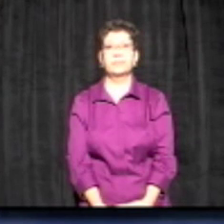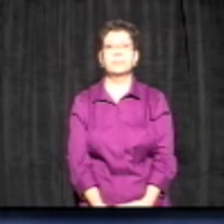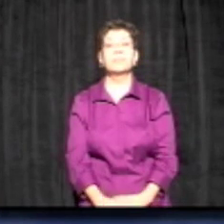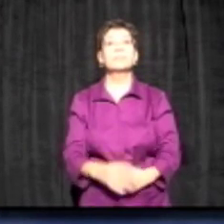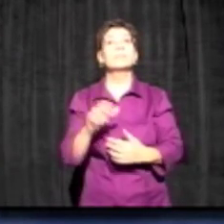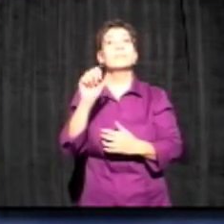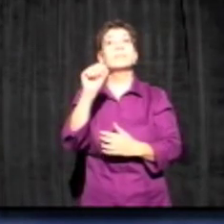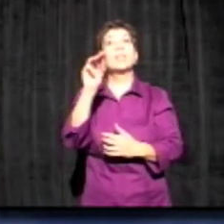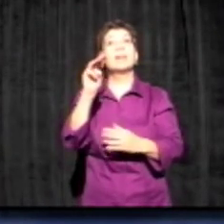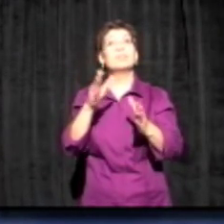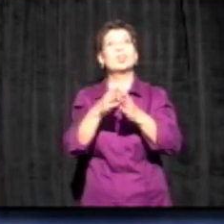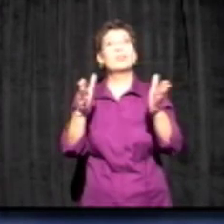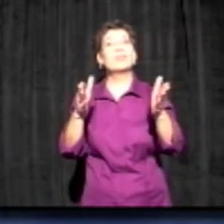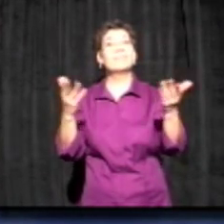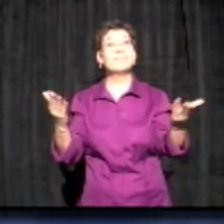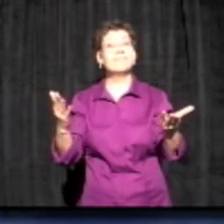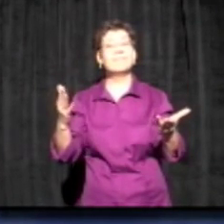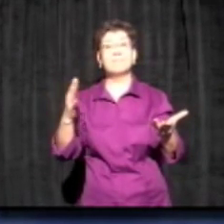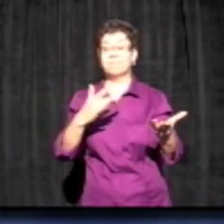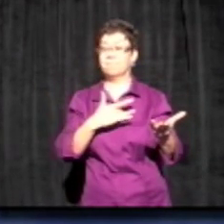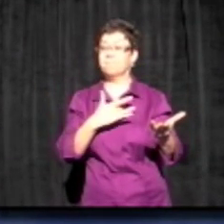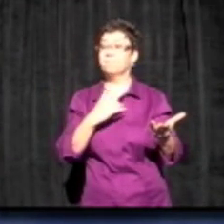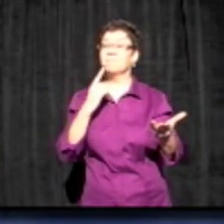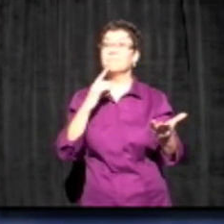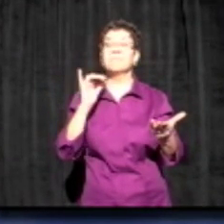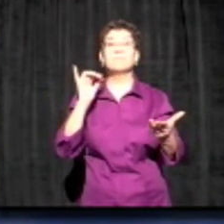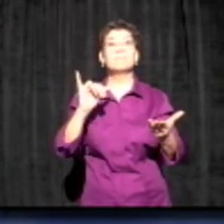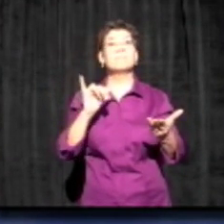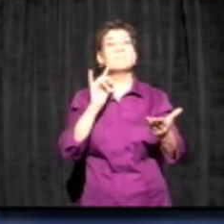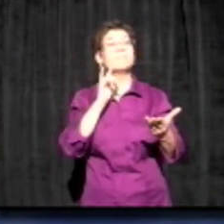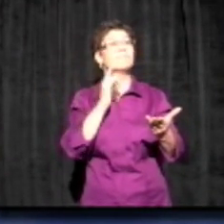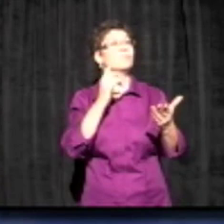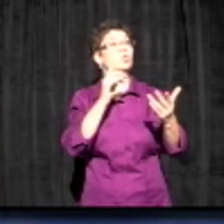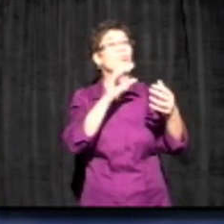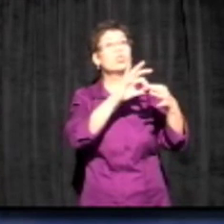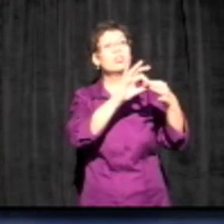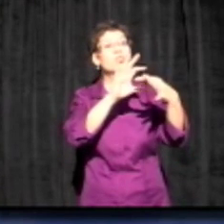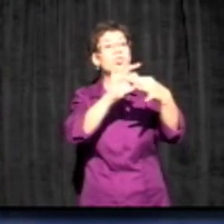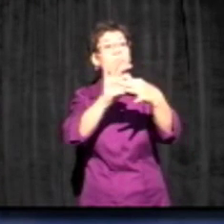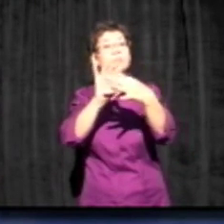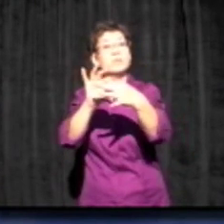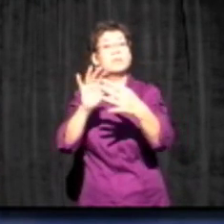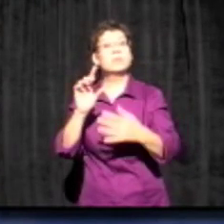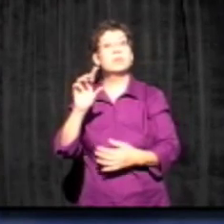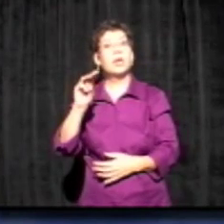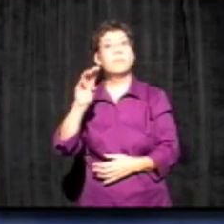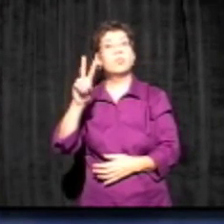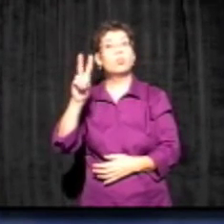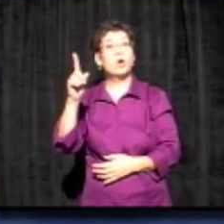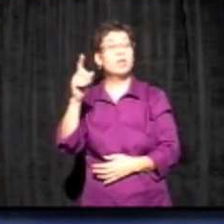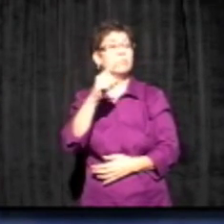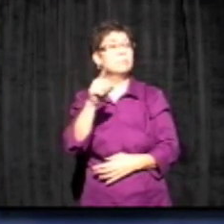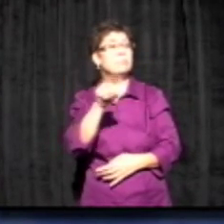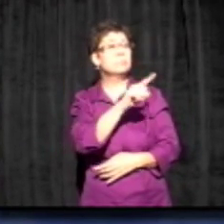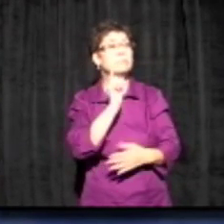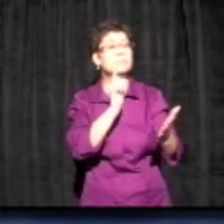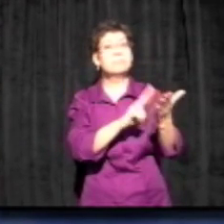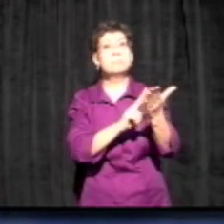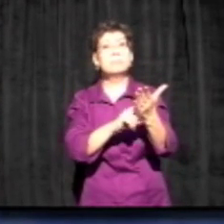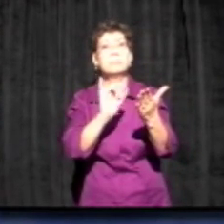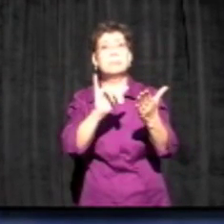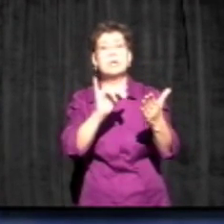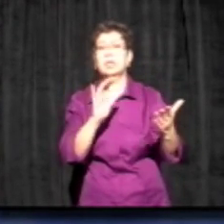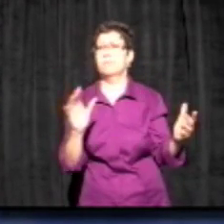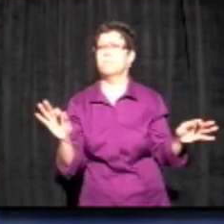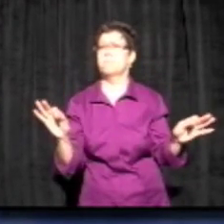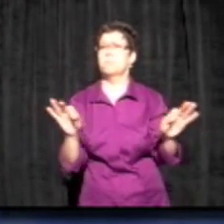At AM General, we believe that contract assembly relationships like we have in place for the MV-1 are vitally important to our